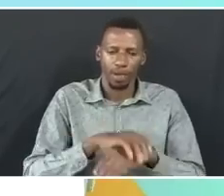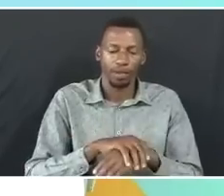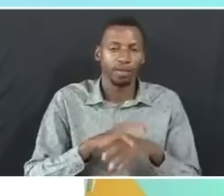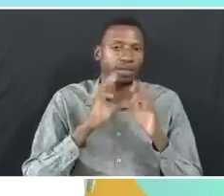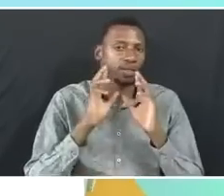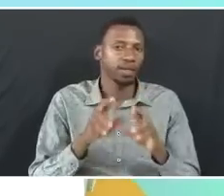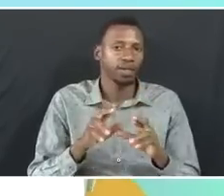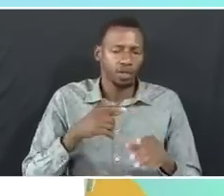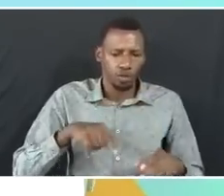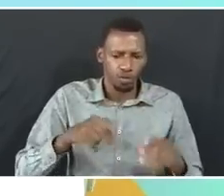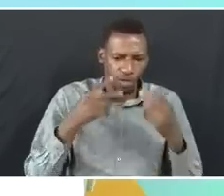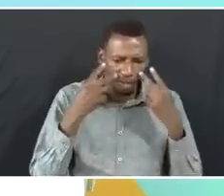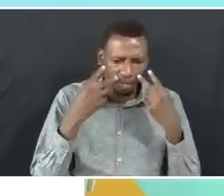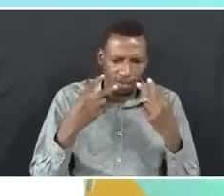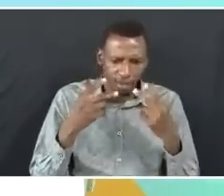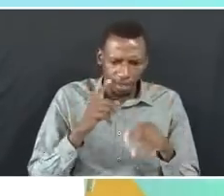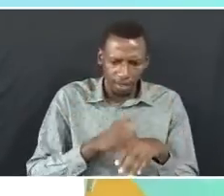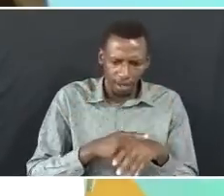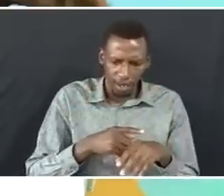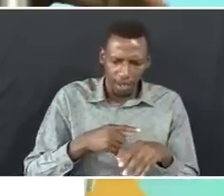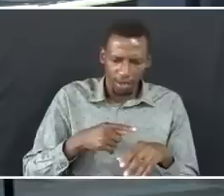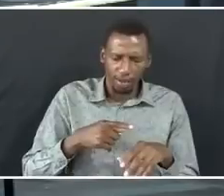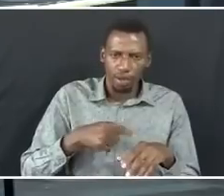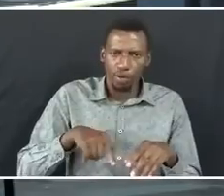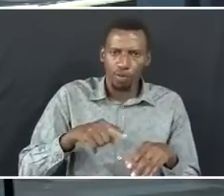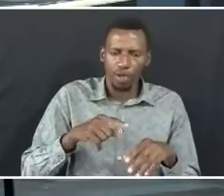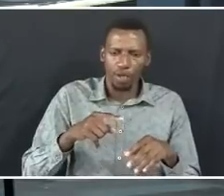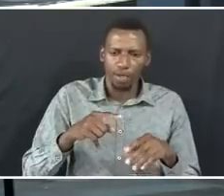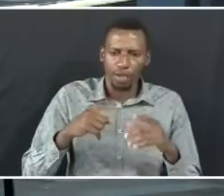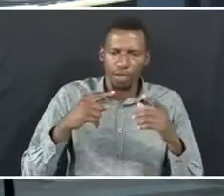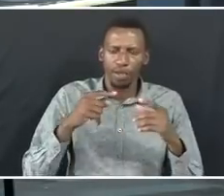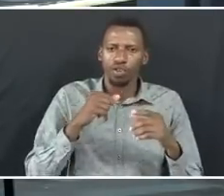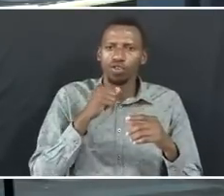And we saw the wind when we refused to talk